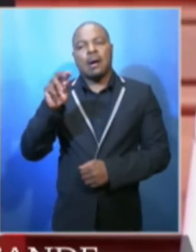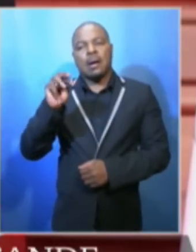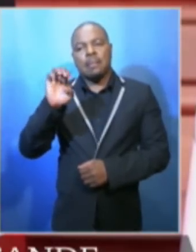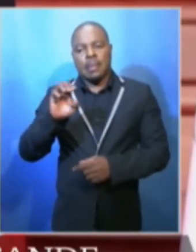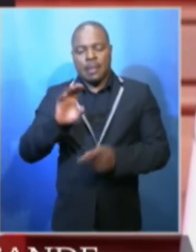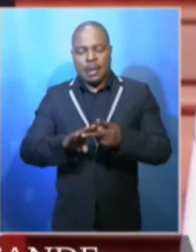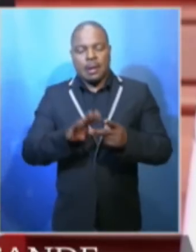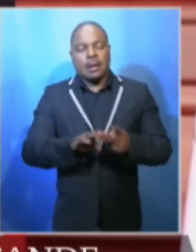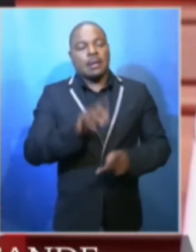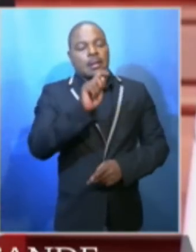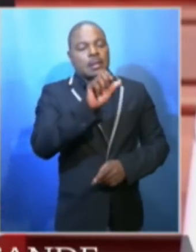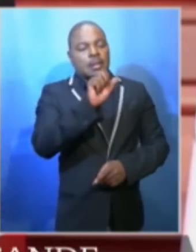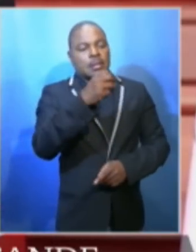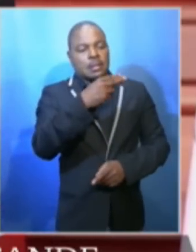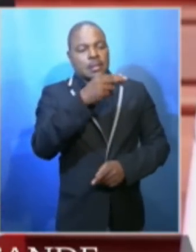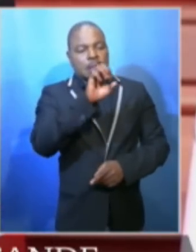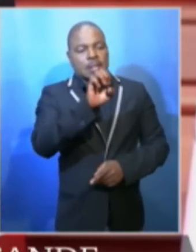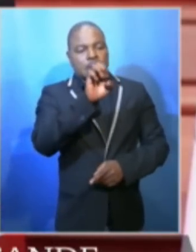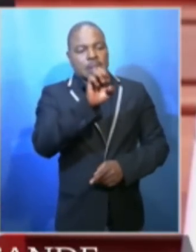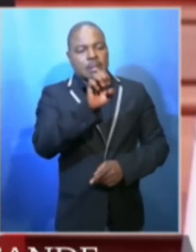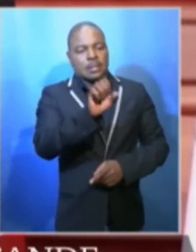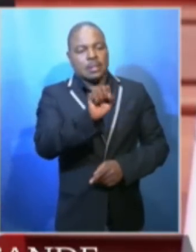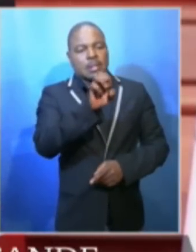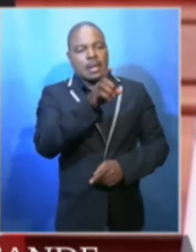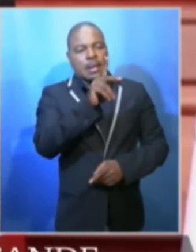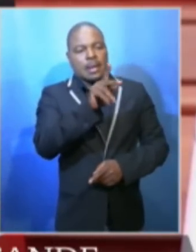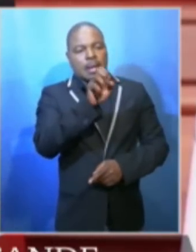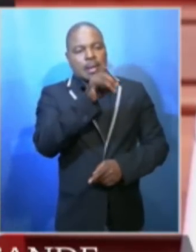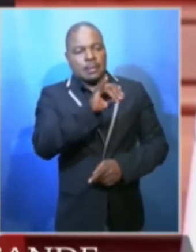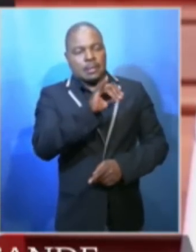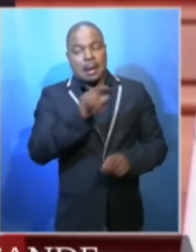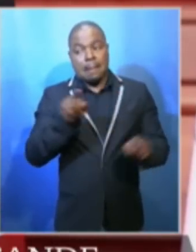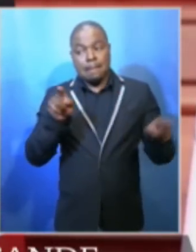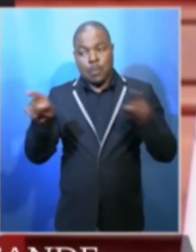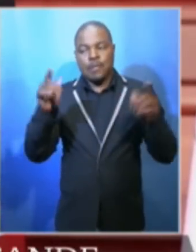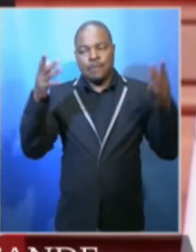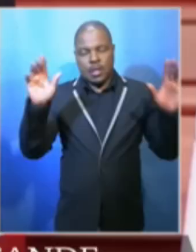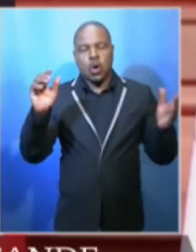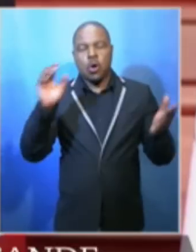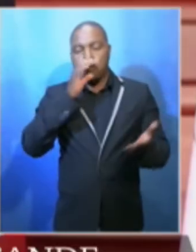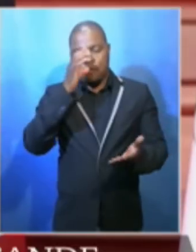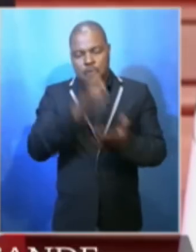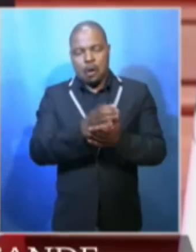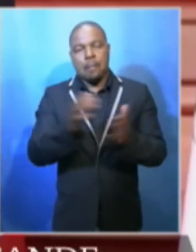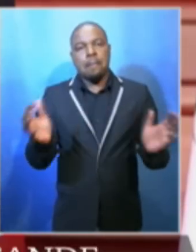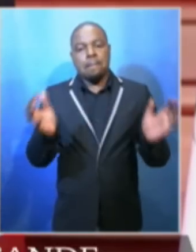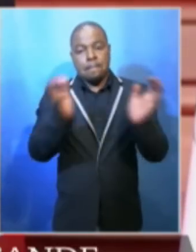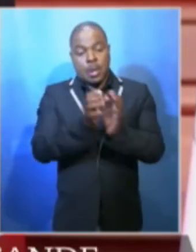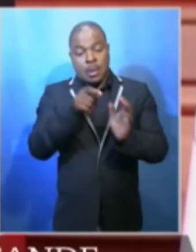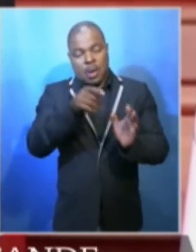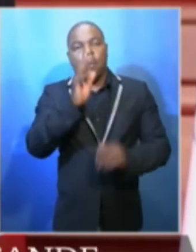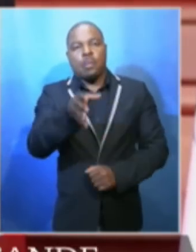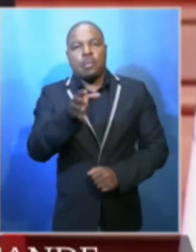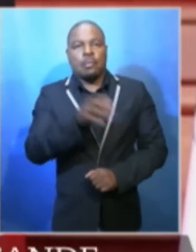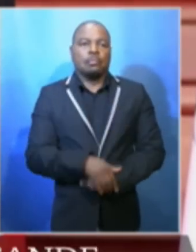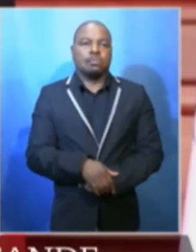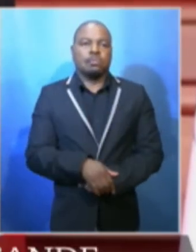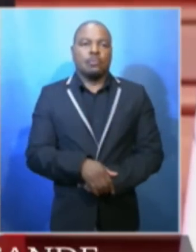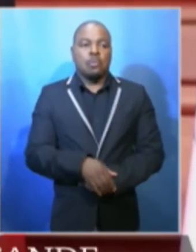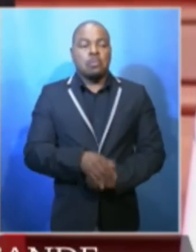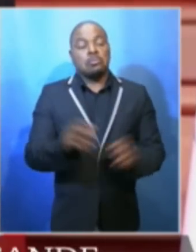Tshisekedi, and both of them have confirmed their participation in the